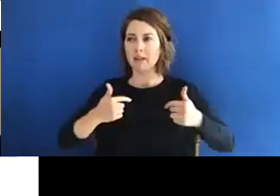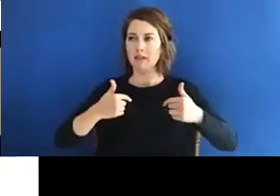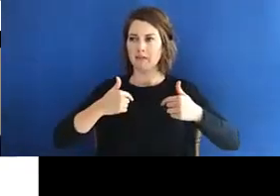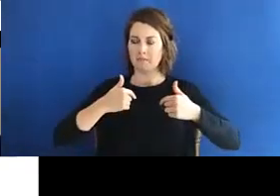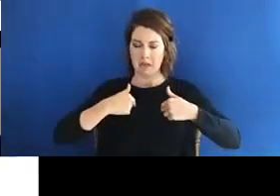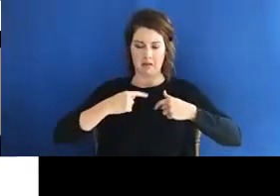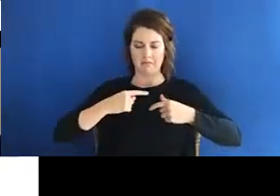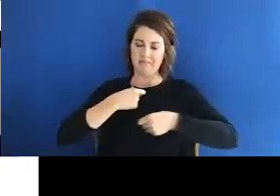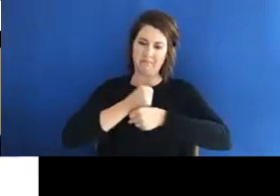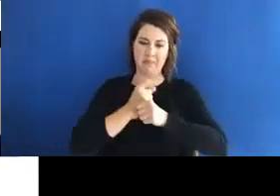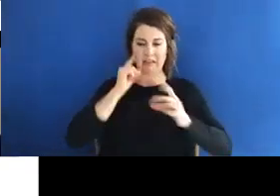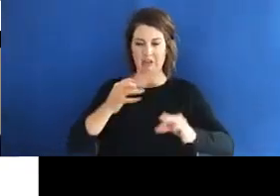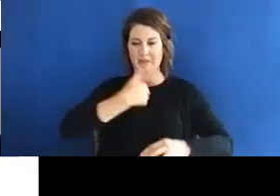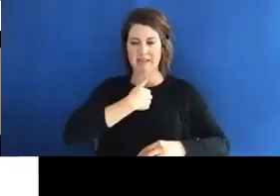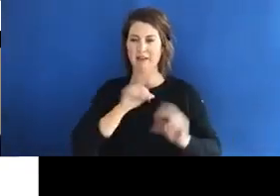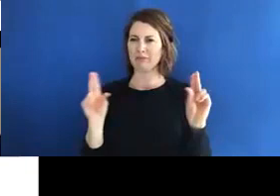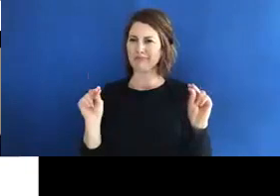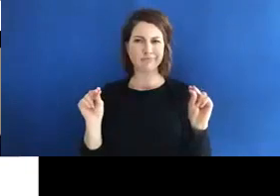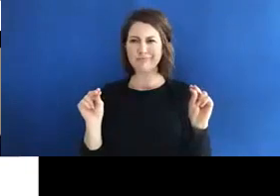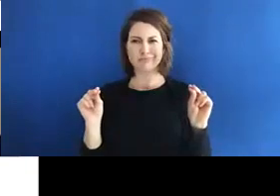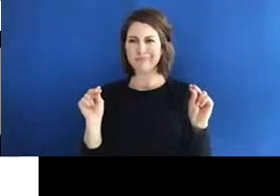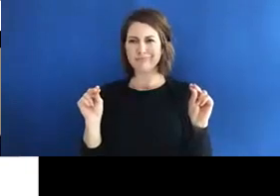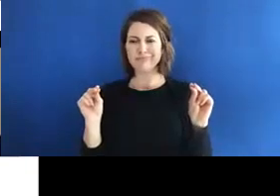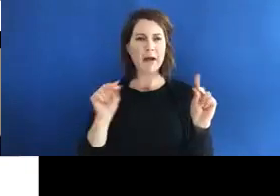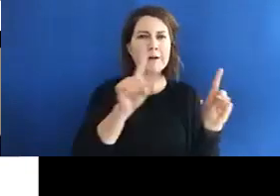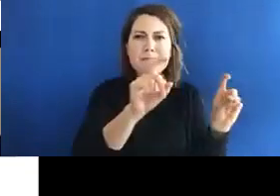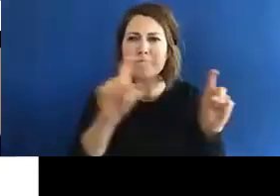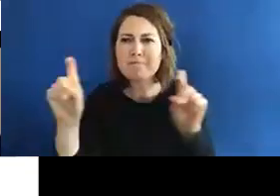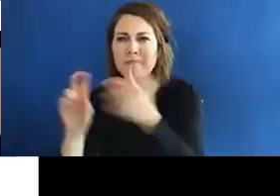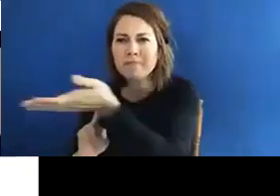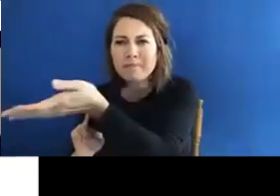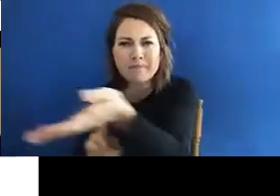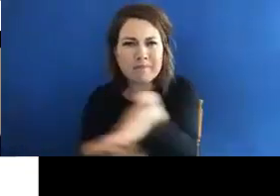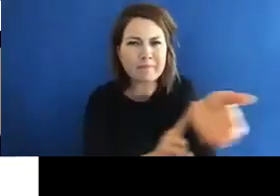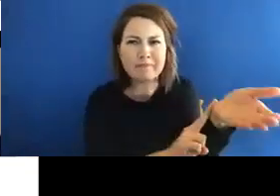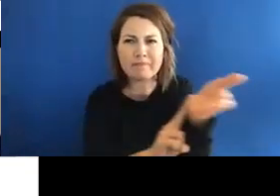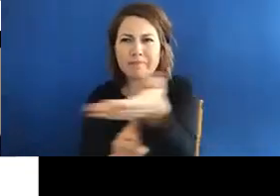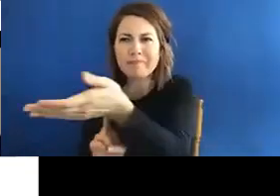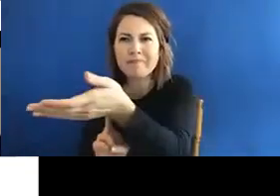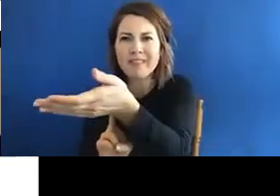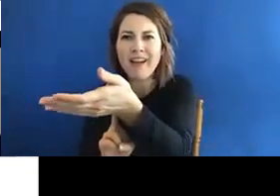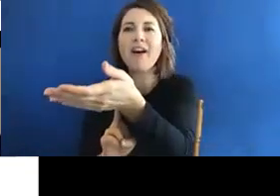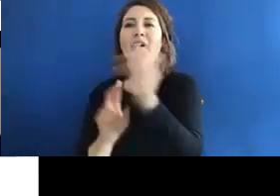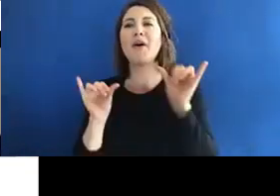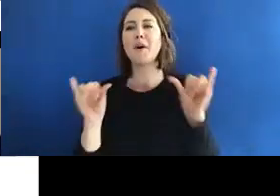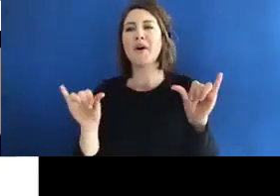this, you know, you're going to ask questions, because the longer you do it, the more you realize how much you really don't know. And I'm still